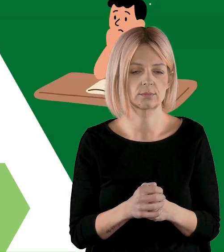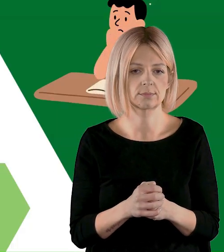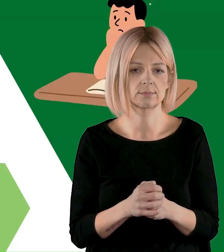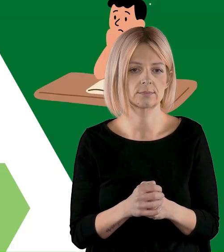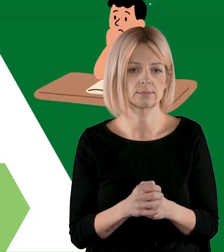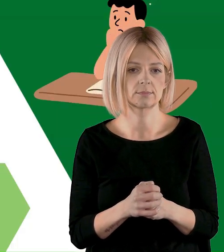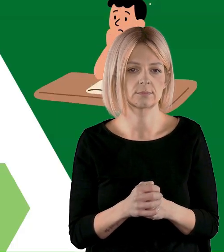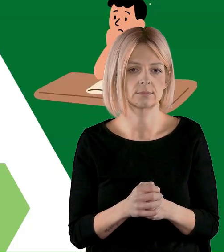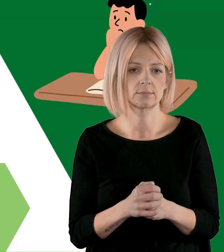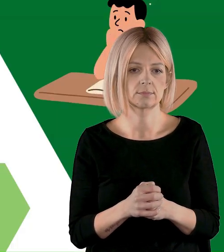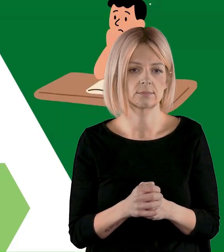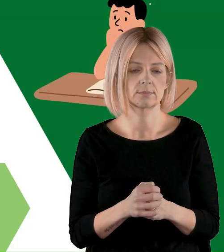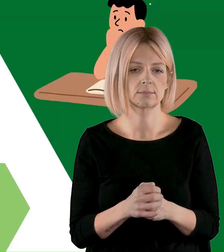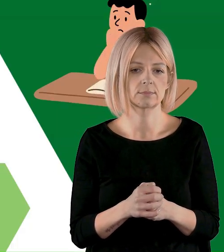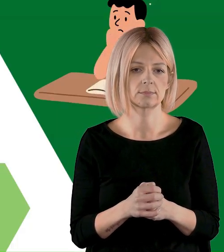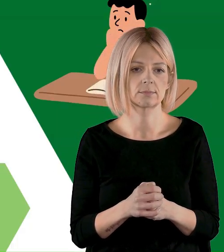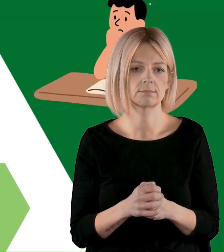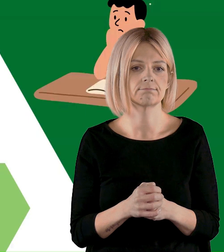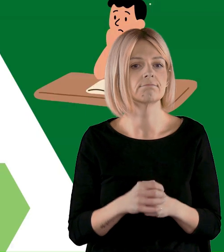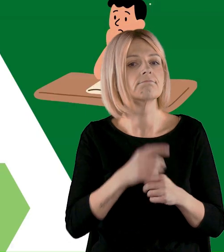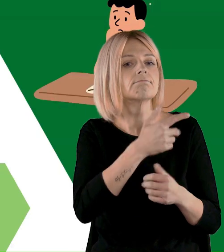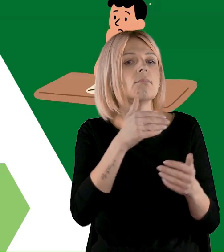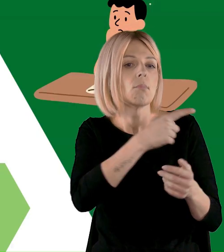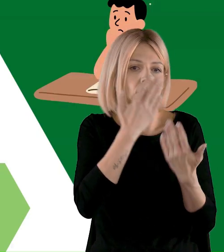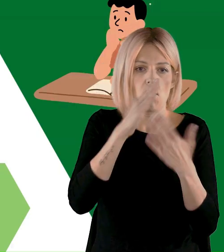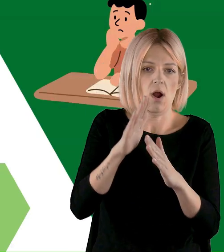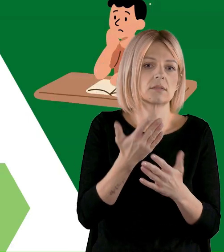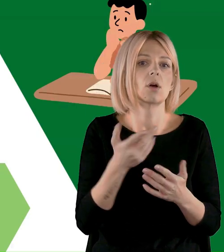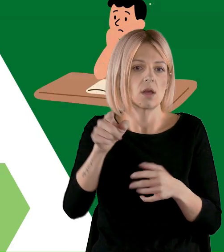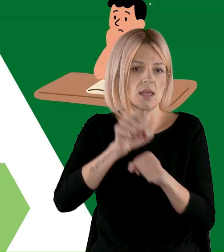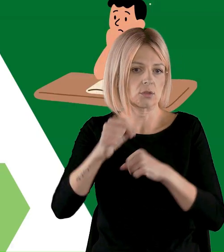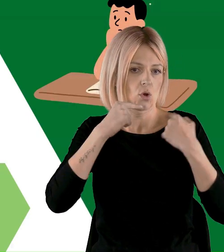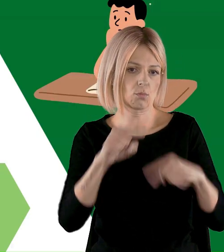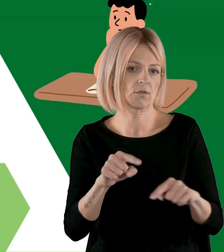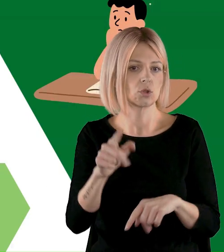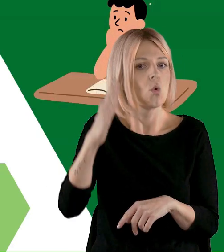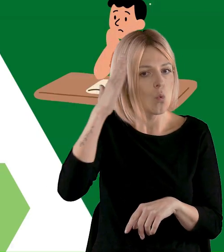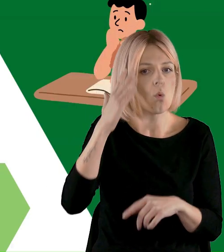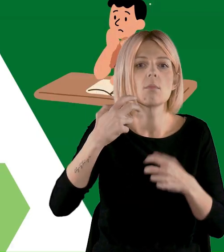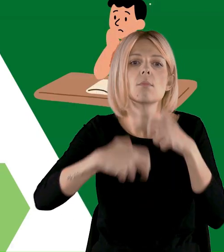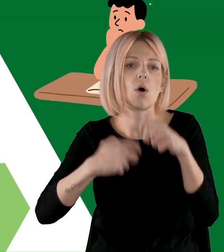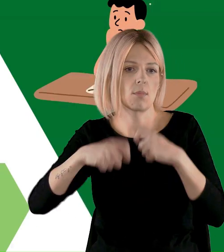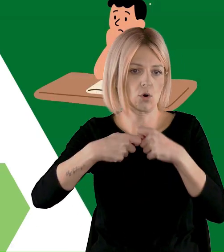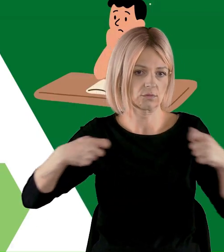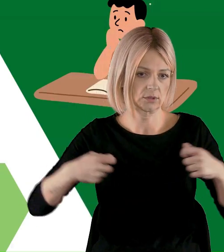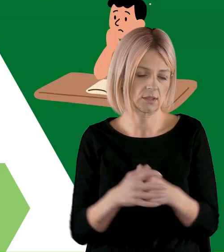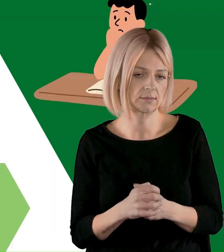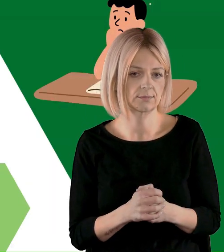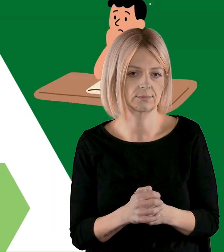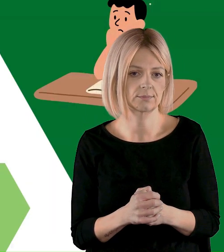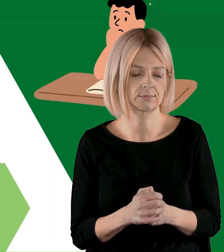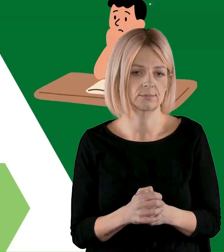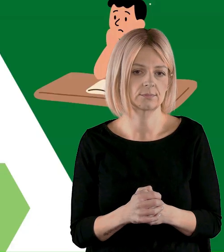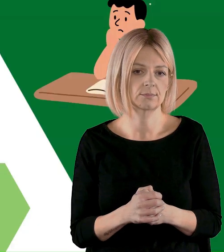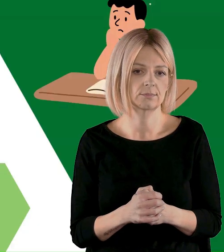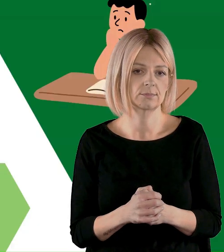these skills make learners not only employable, but also active, and that they want to